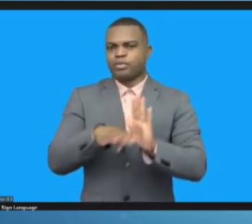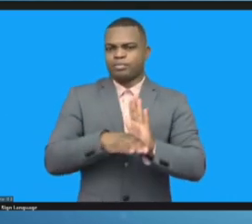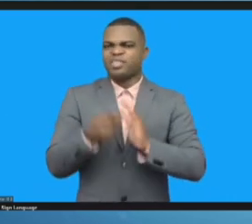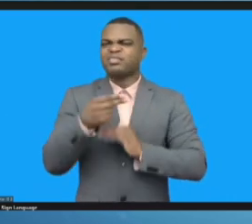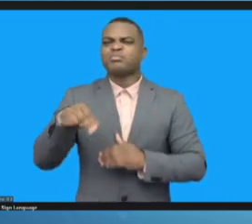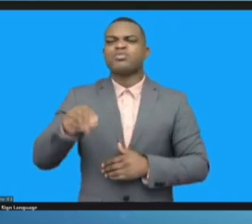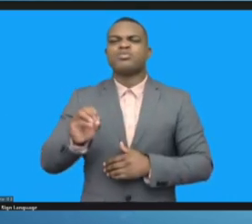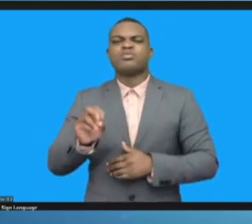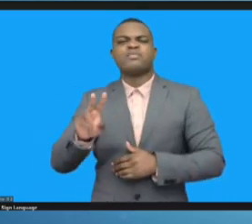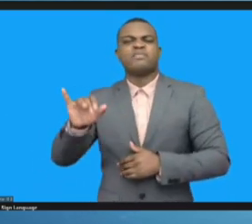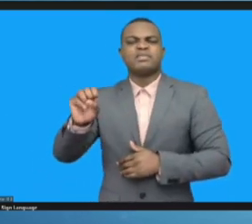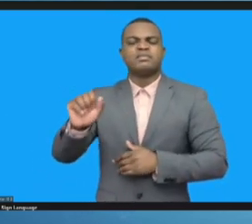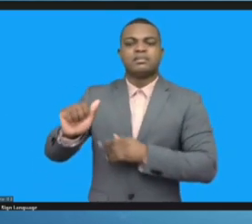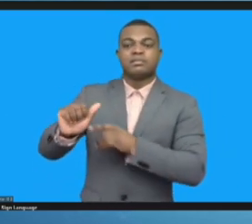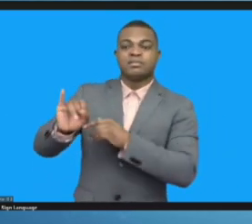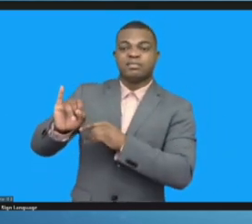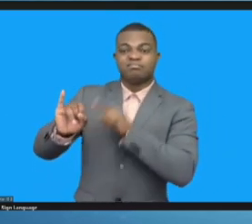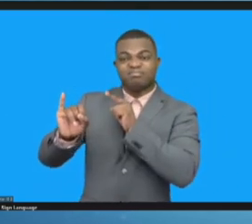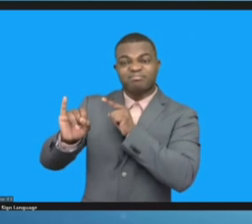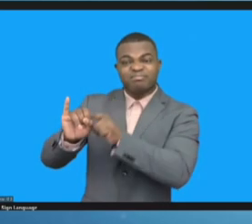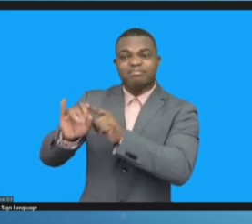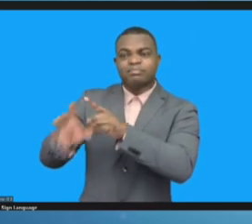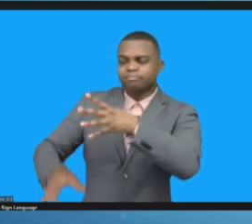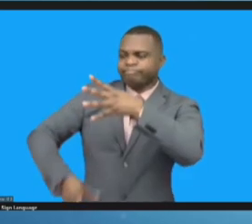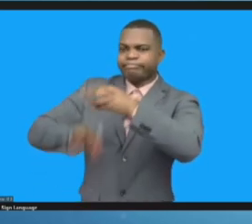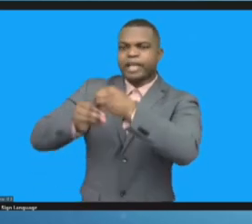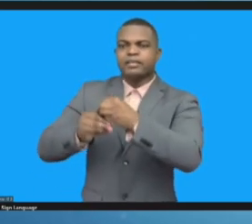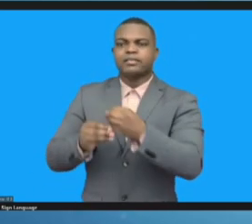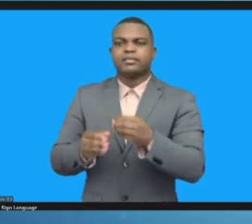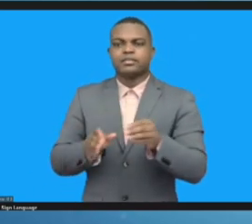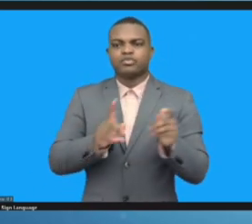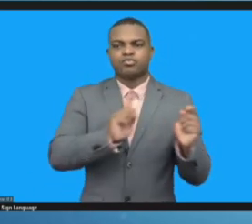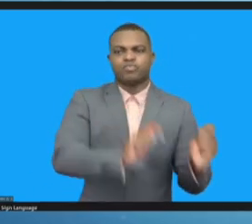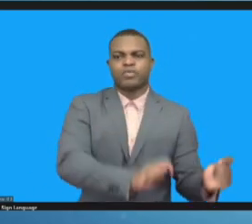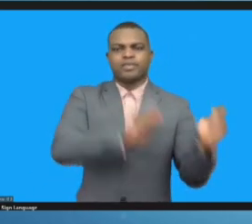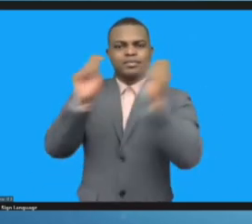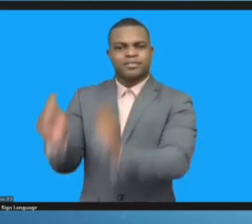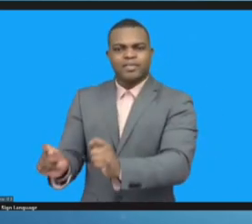819,970,000 beneficiaries and distributed approximately